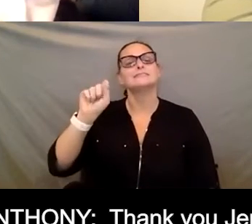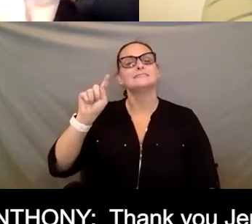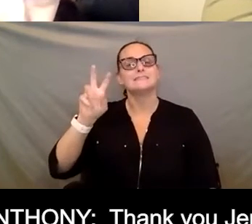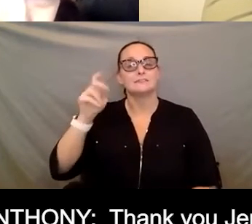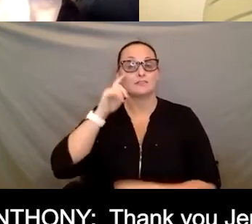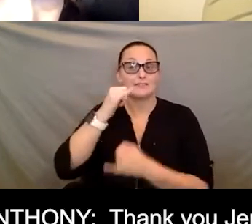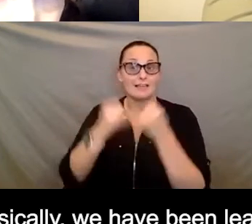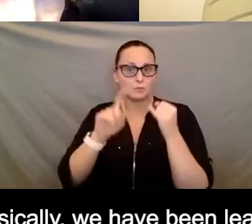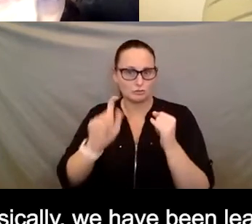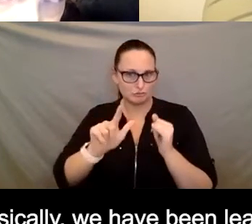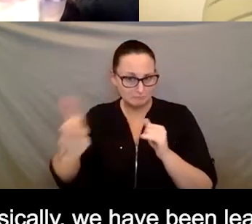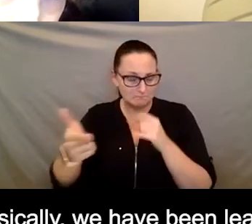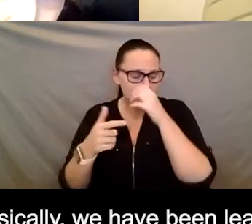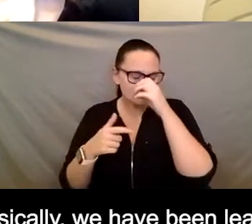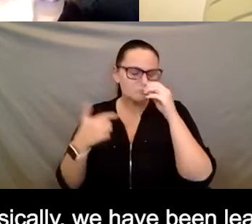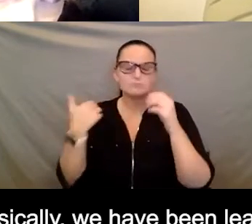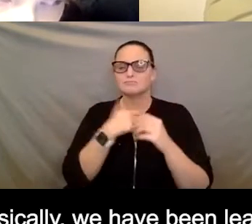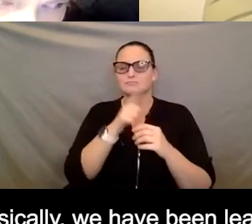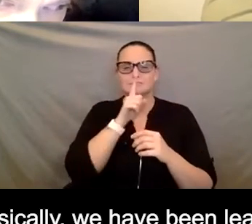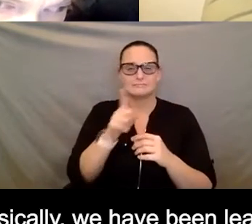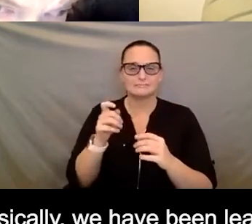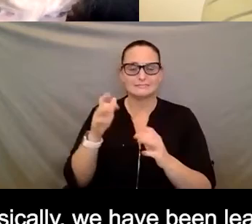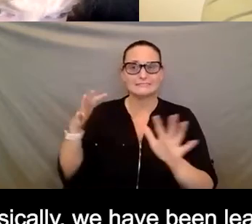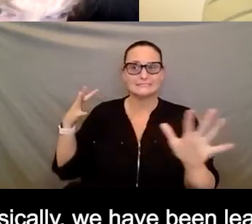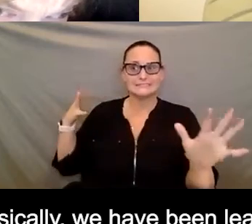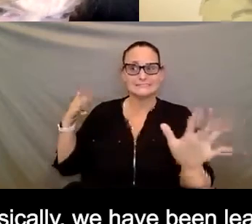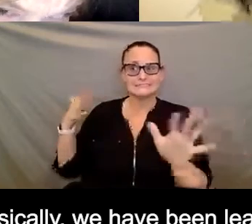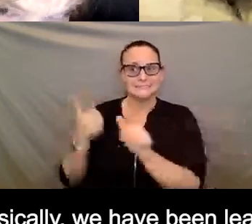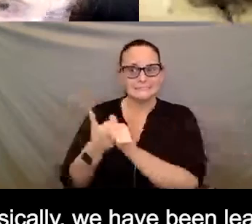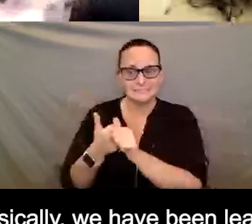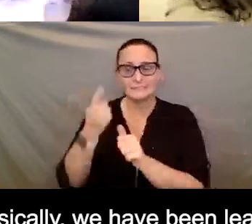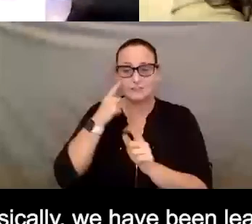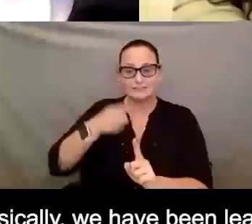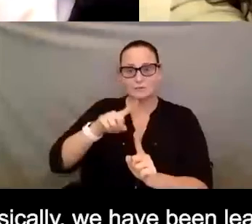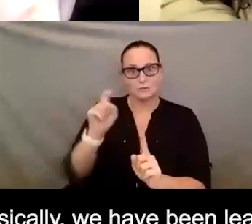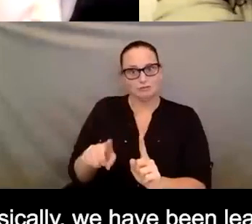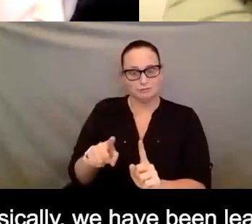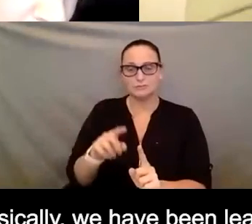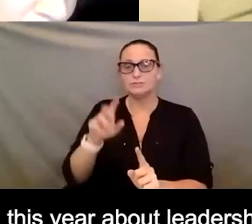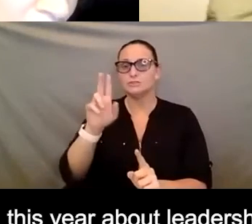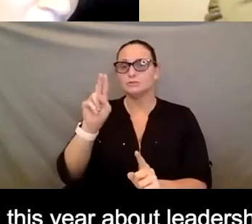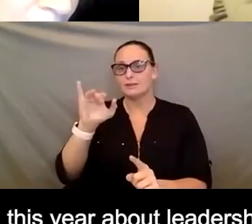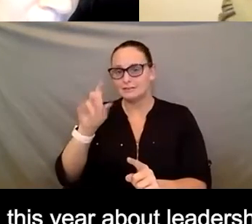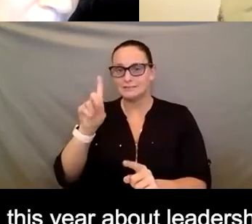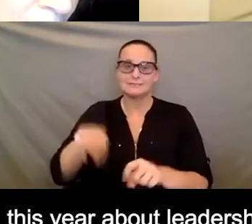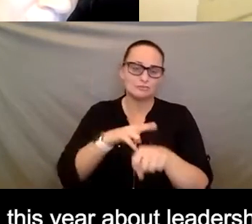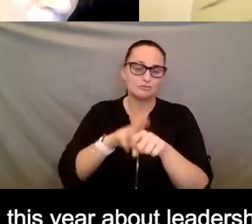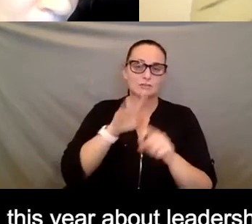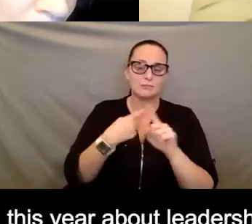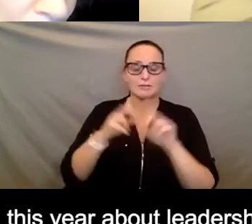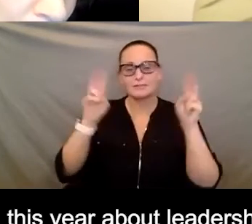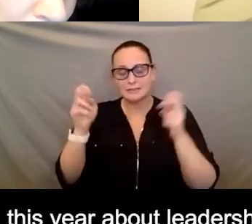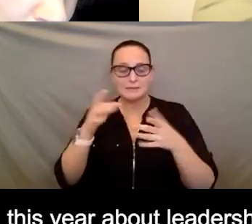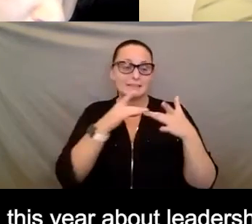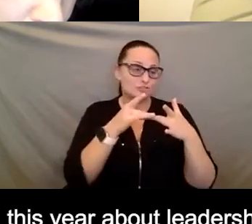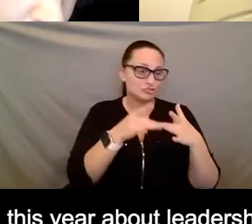last question. So basically, we have been leading up to this question. United Nations has talked about the theme this year, leadership